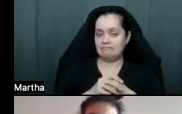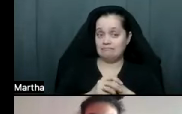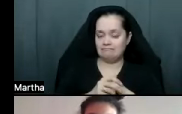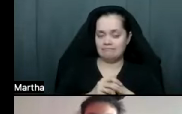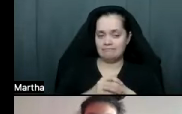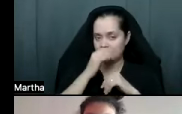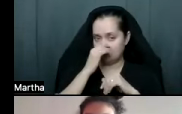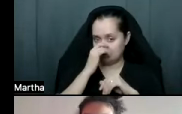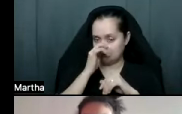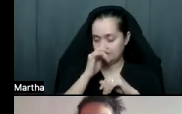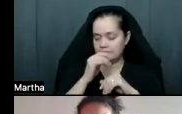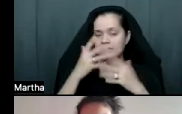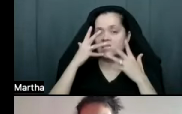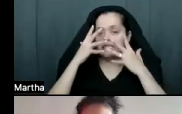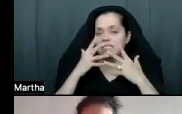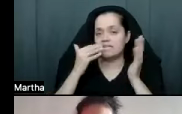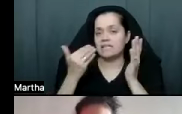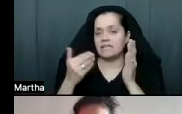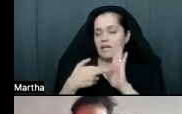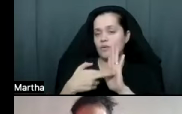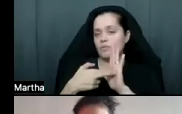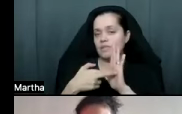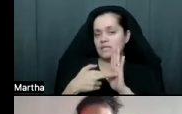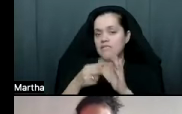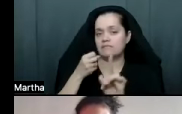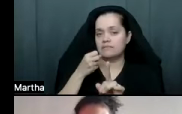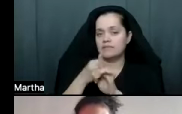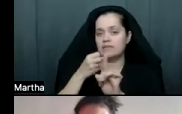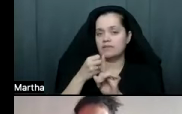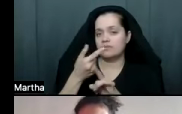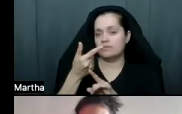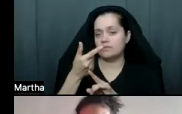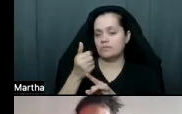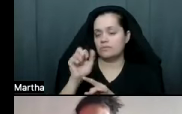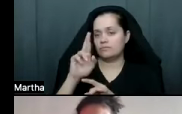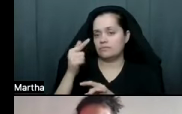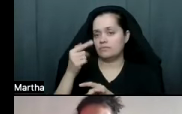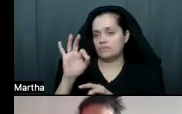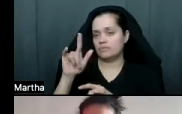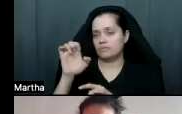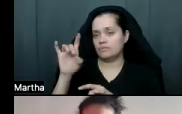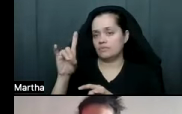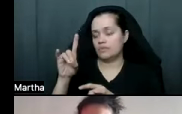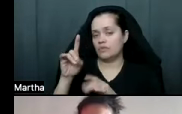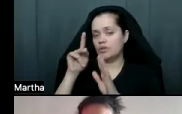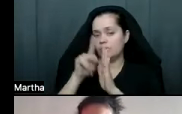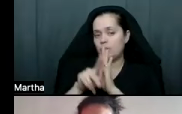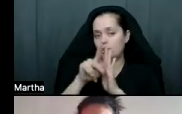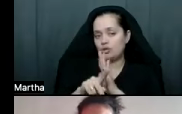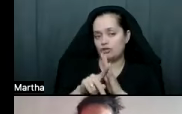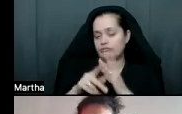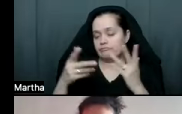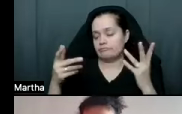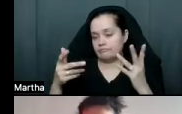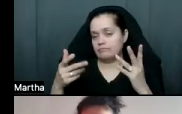Sadly, that reputation did take a big hit with the George Floyd murder, okay, that did take place